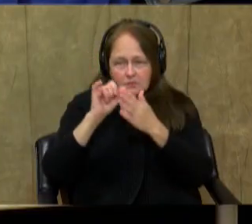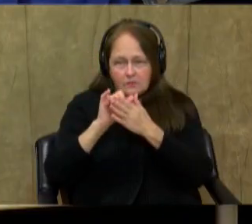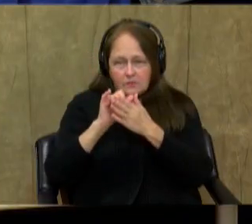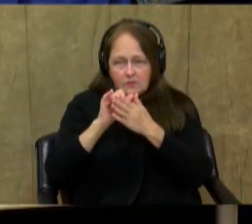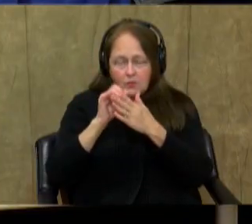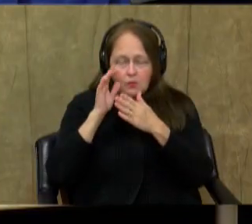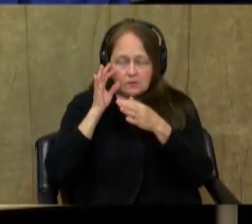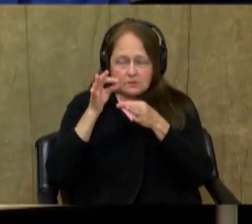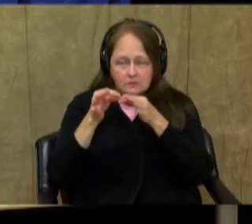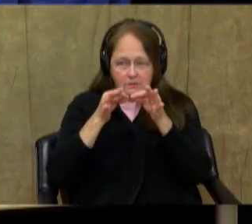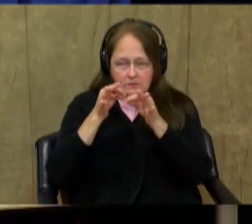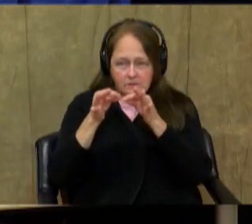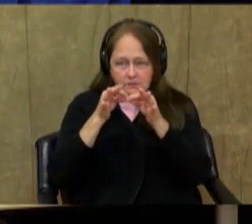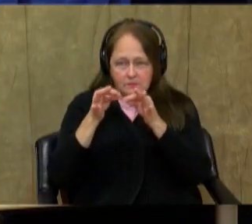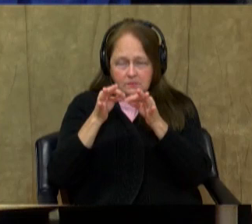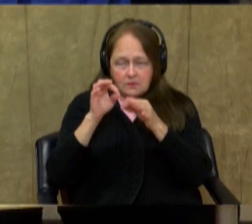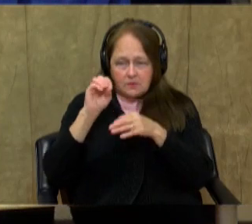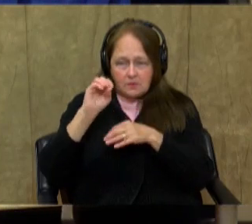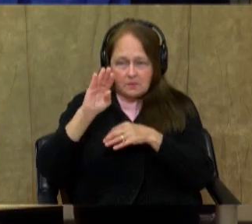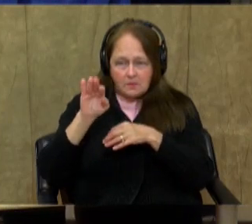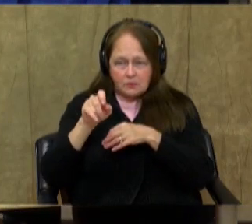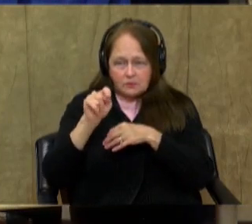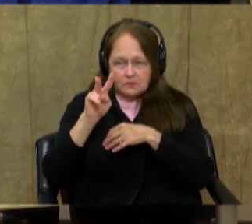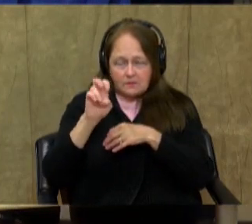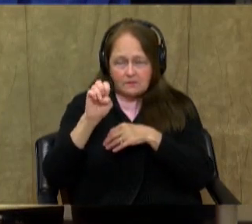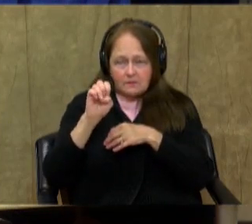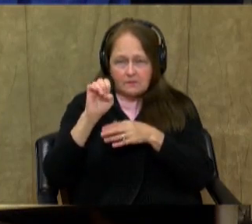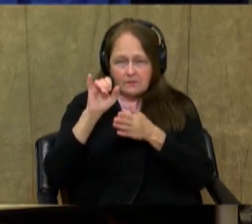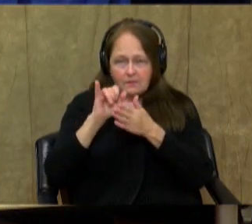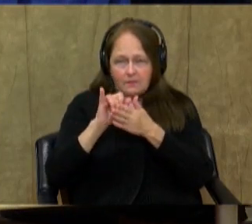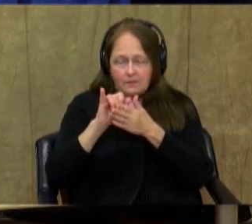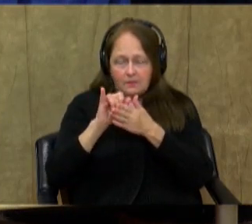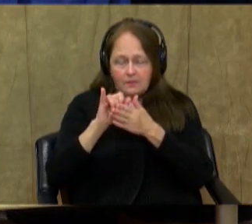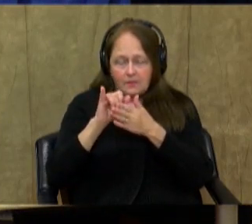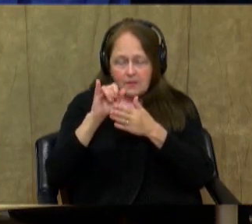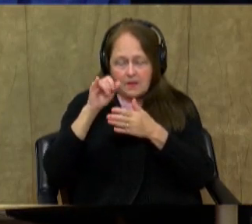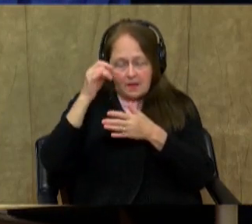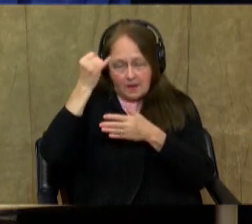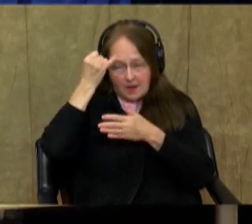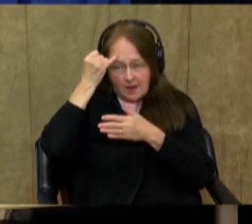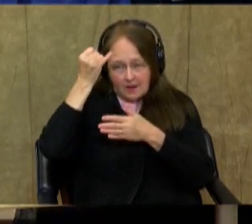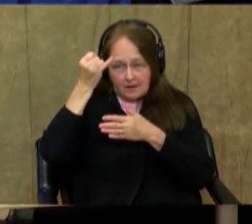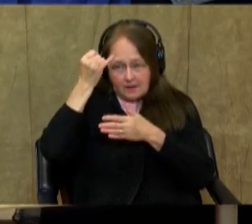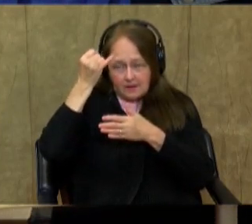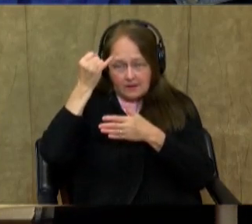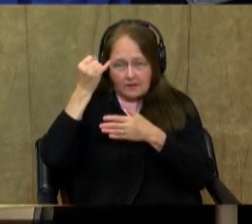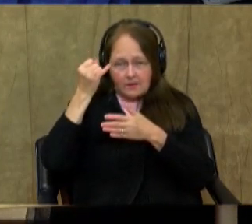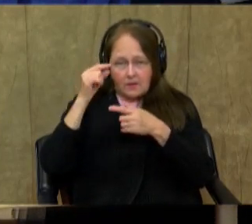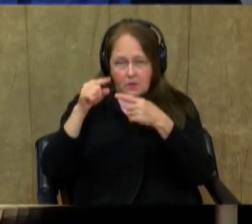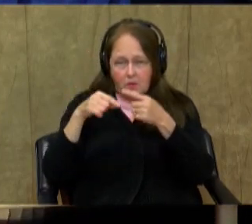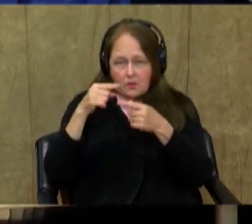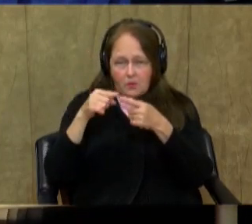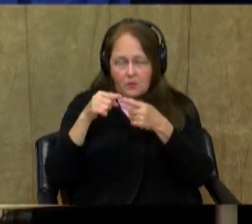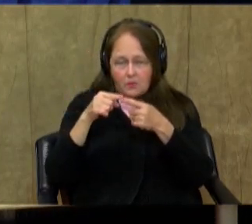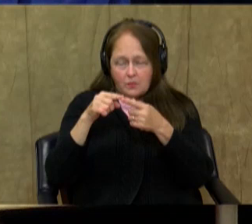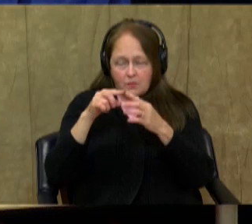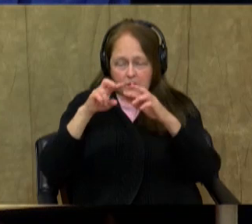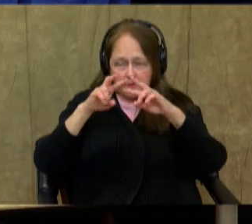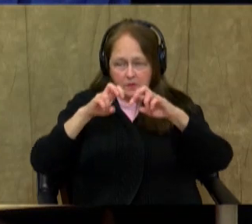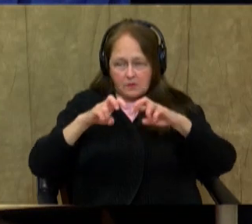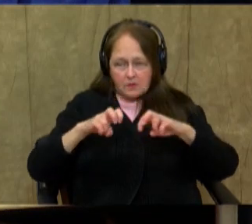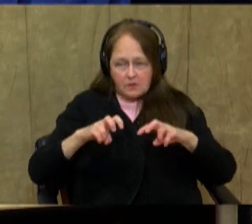objective today is to determine a theme or a central idea of a text and analyze